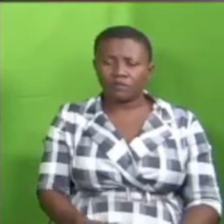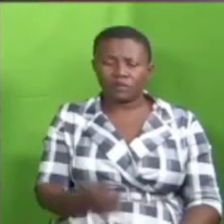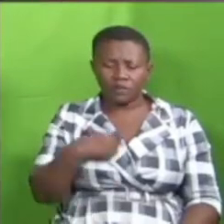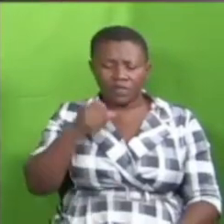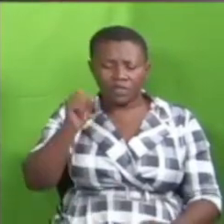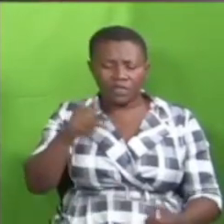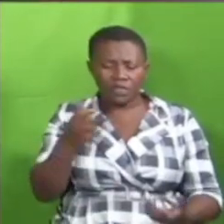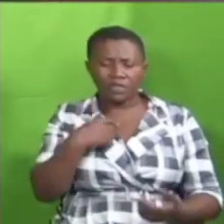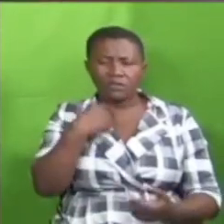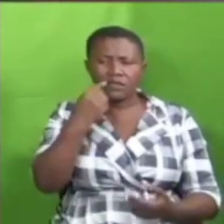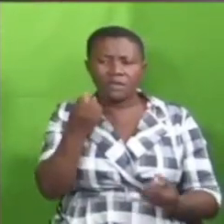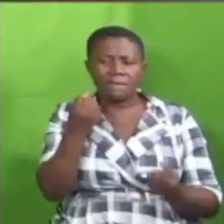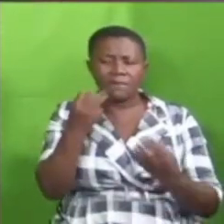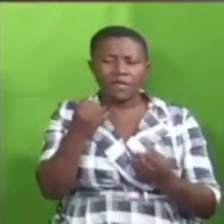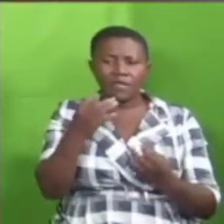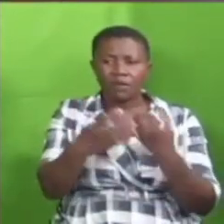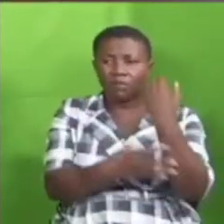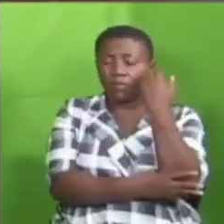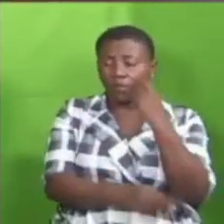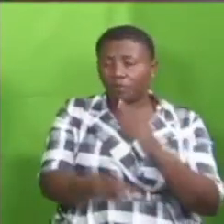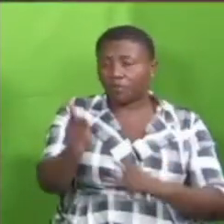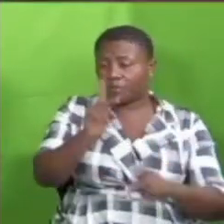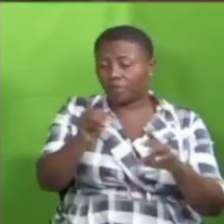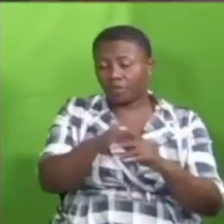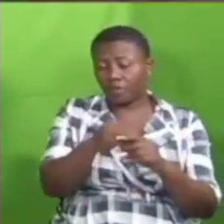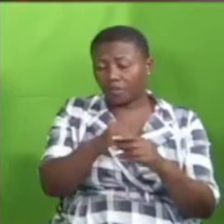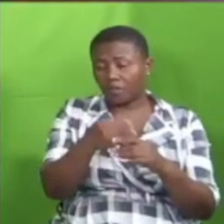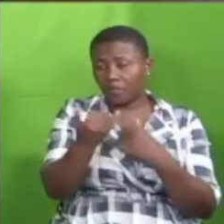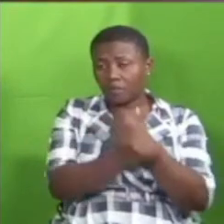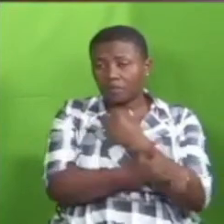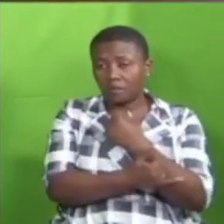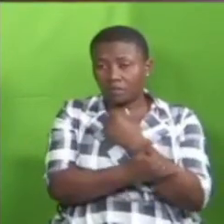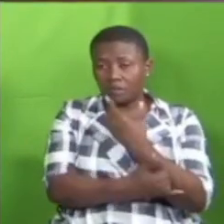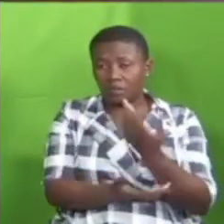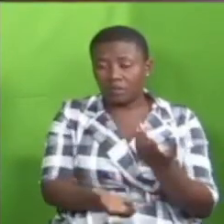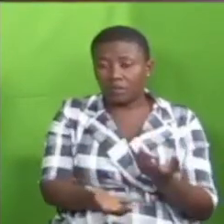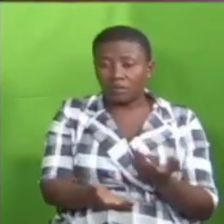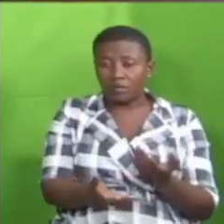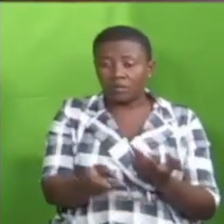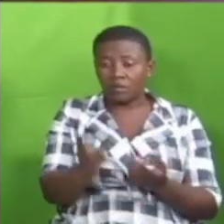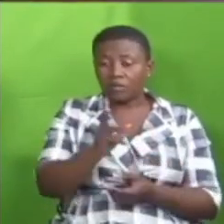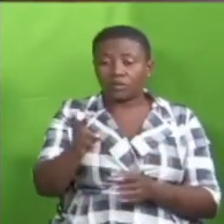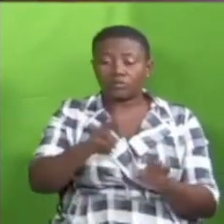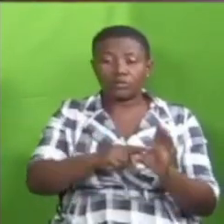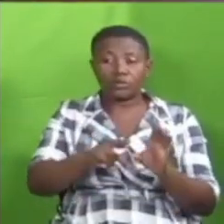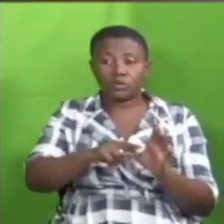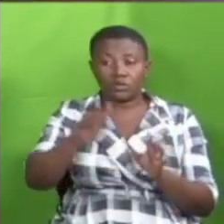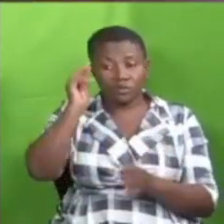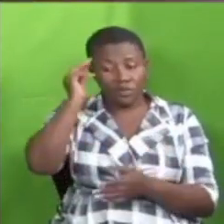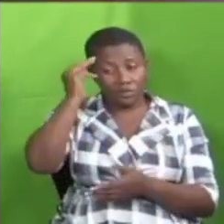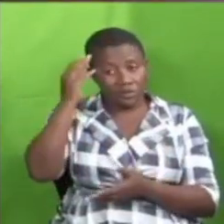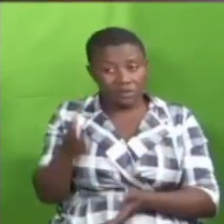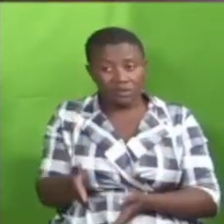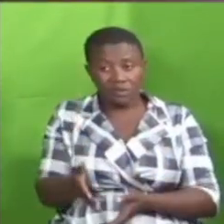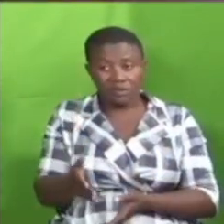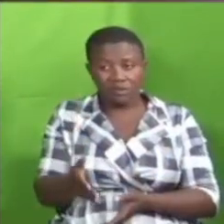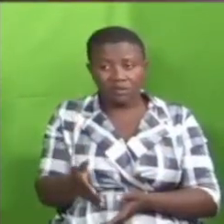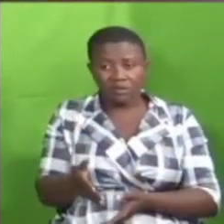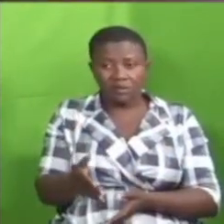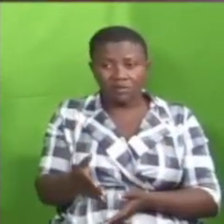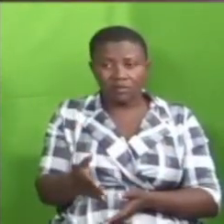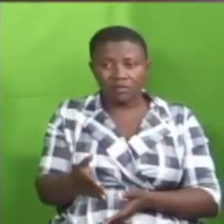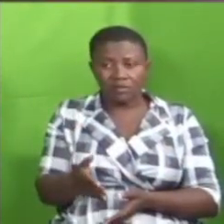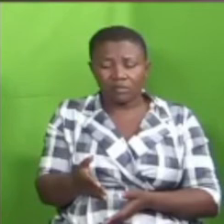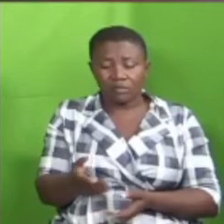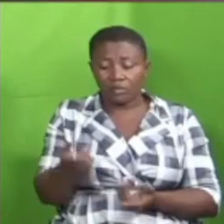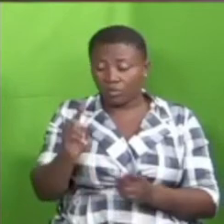poor people in our country. When my honorable colleague, the Western Regional Minister, was paying tribute to